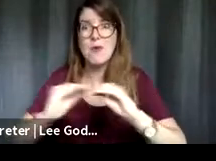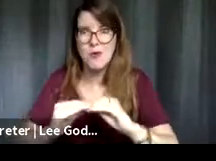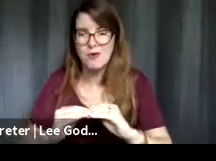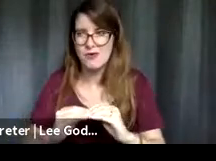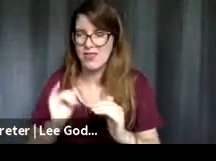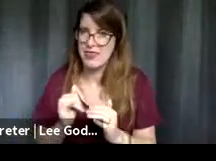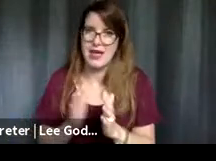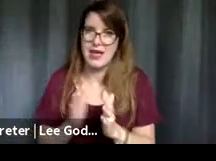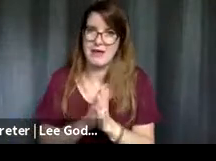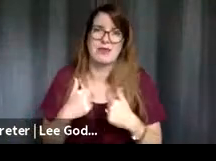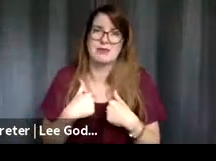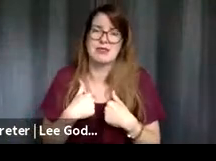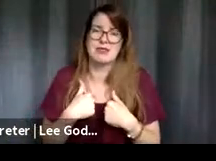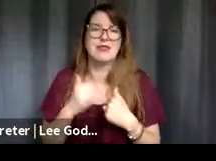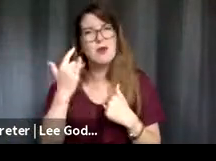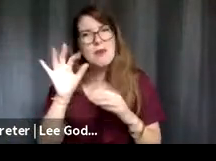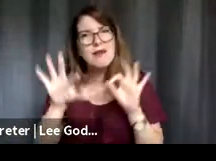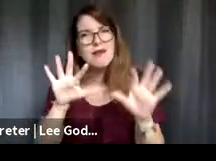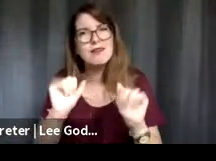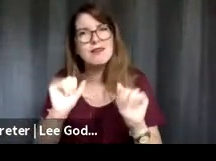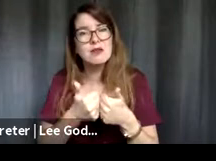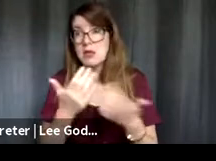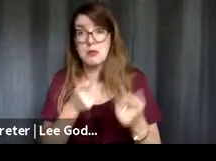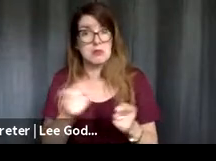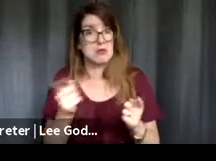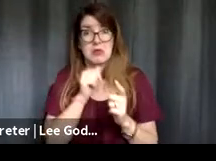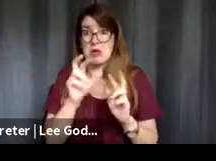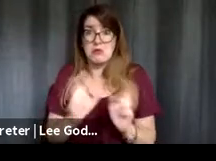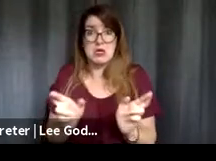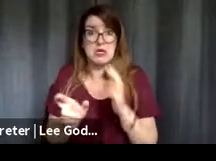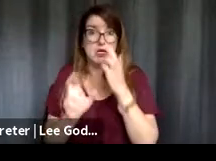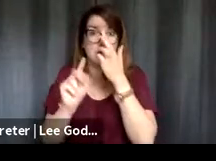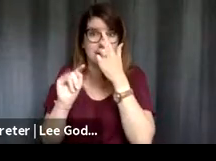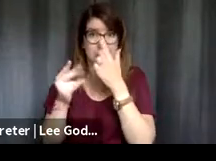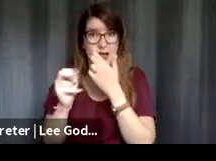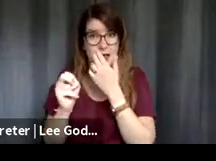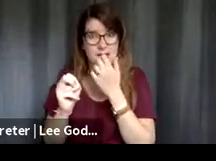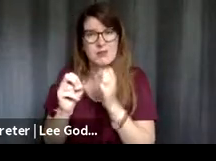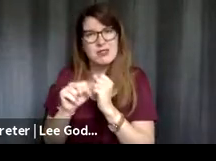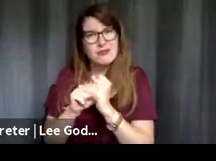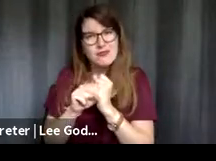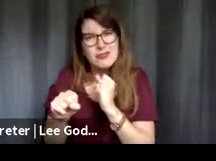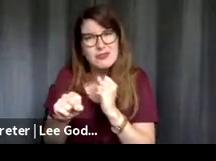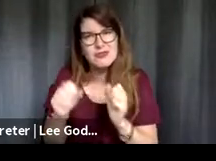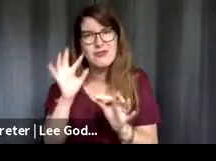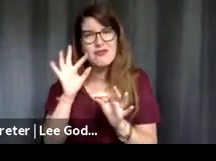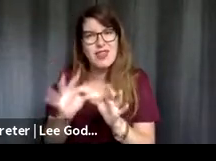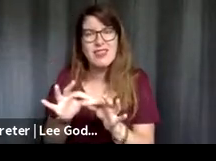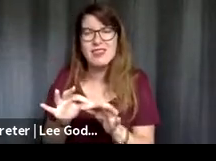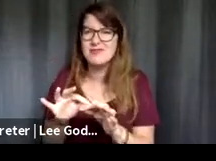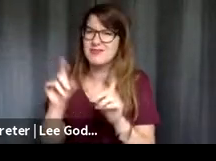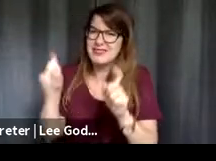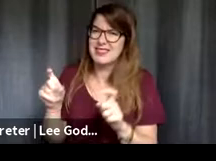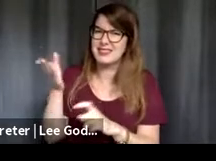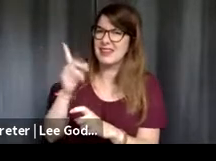me. And that's why I've been challenging you. You know, if you're not there yet of tithing, stretch your faith, stretch your heart. Test God